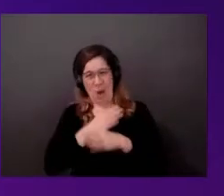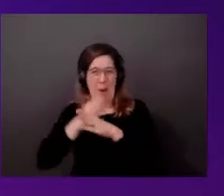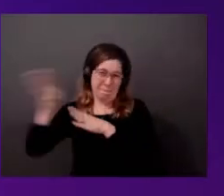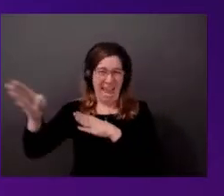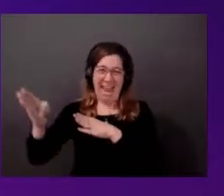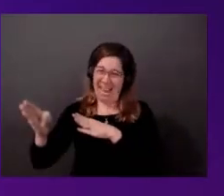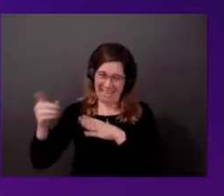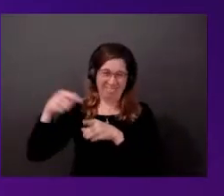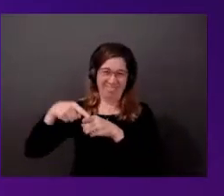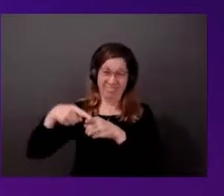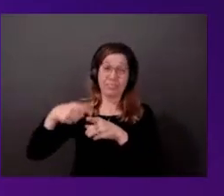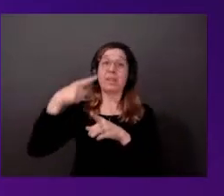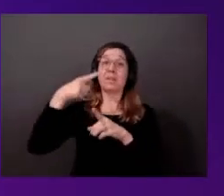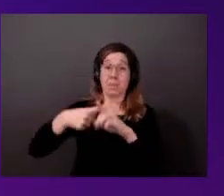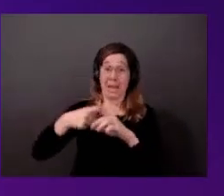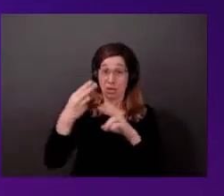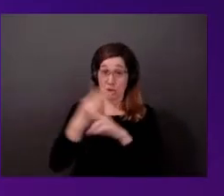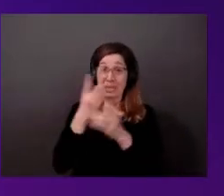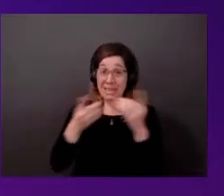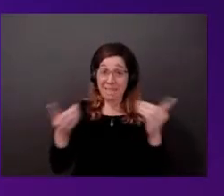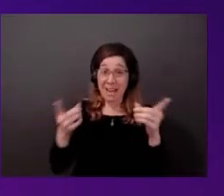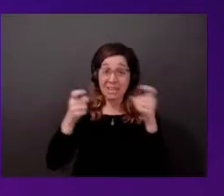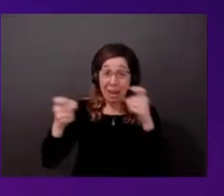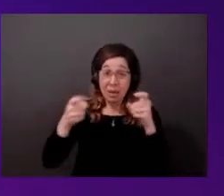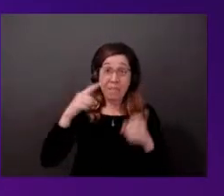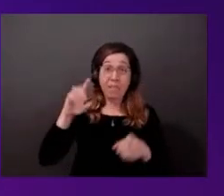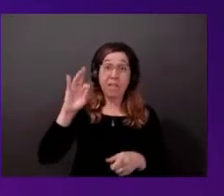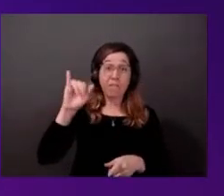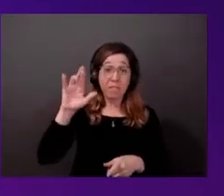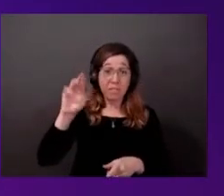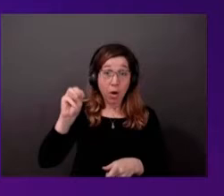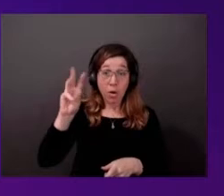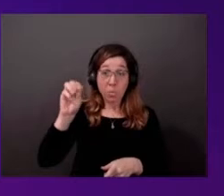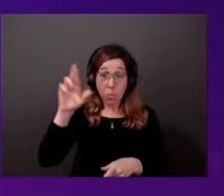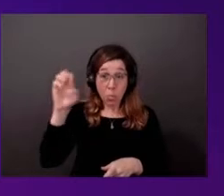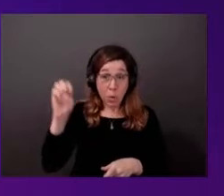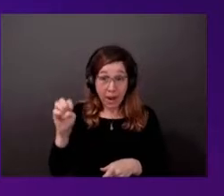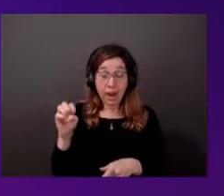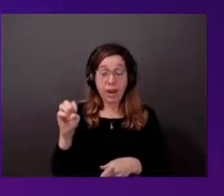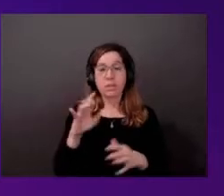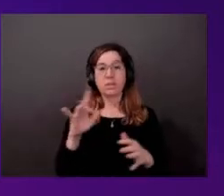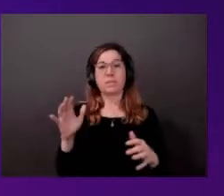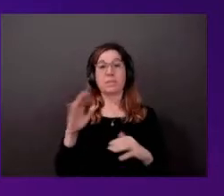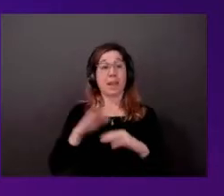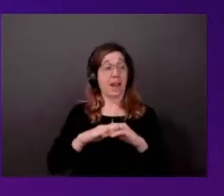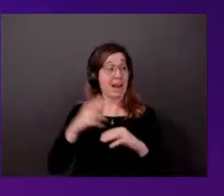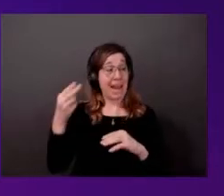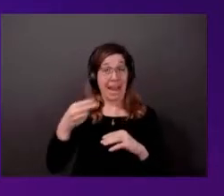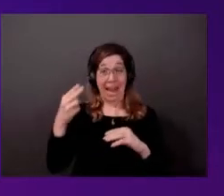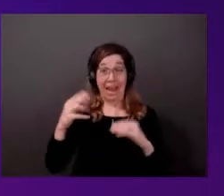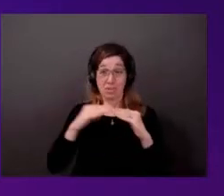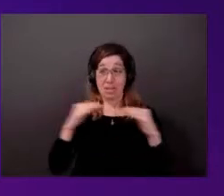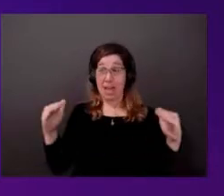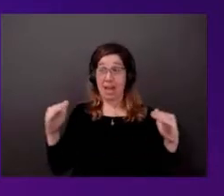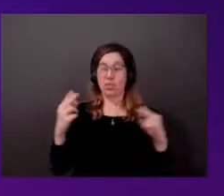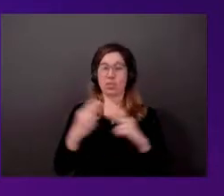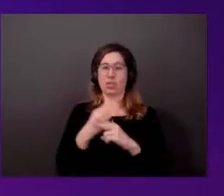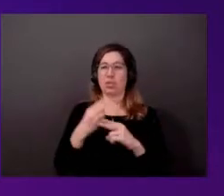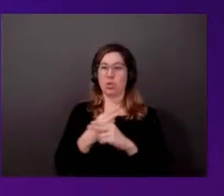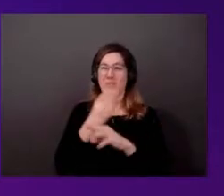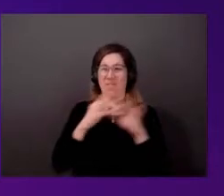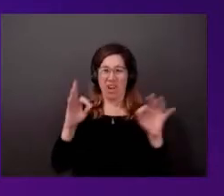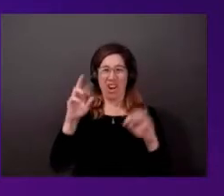device management for firmware upgrades and stuff like that. On the edge level, we use FreeRTOS. That's our kind